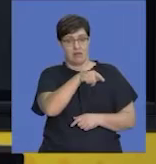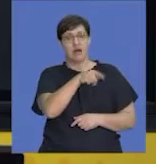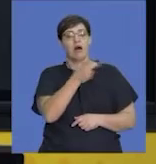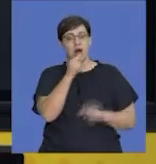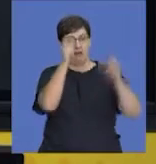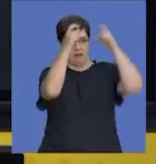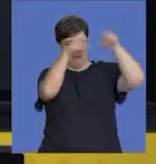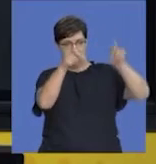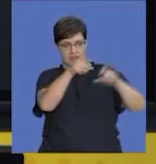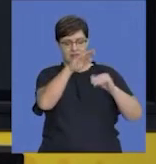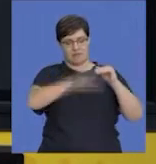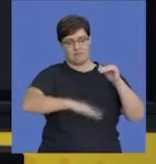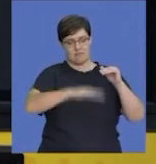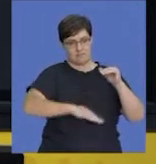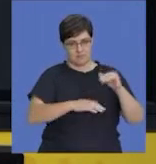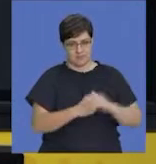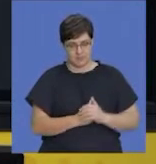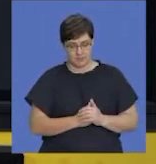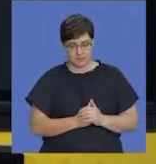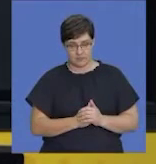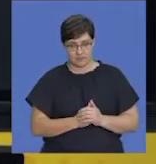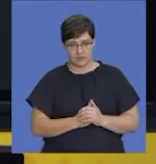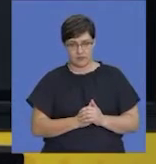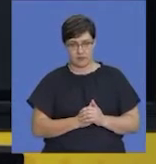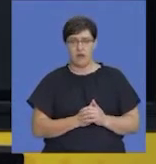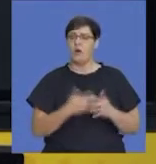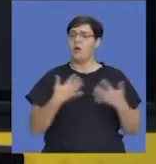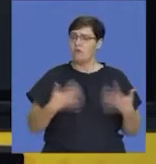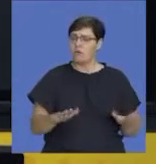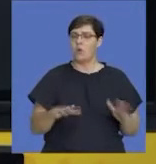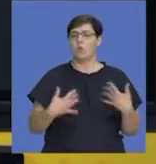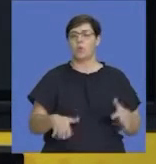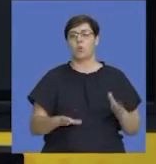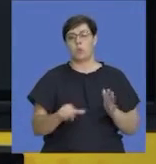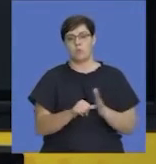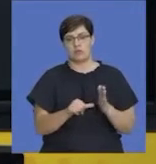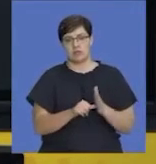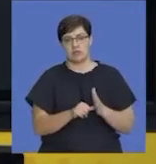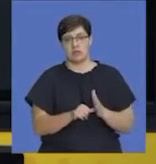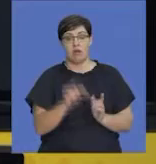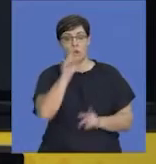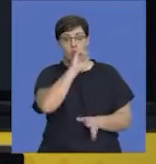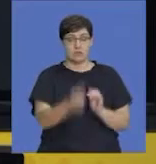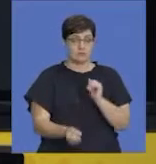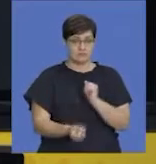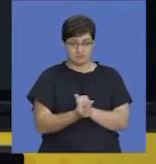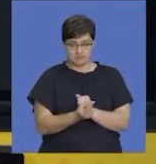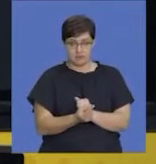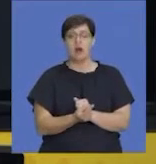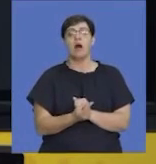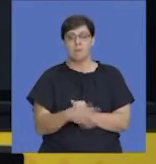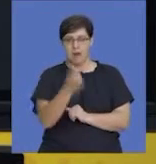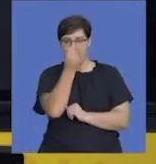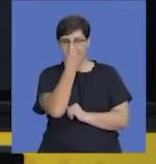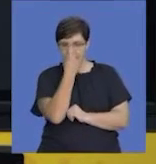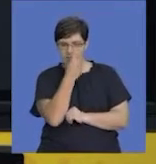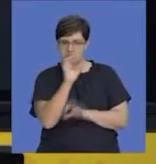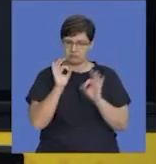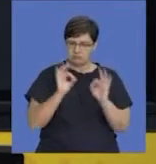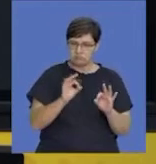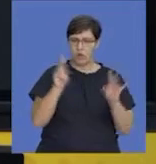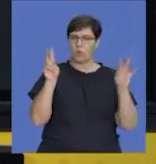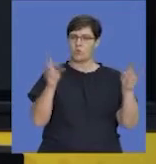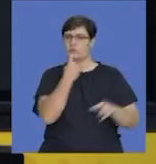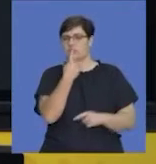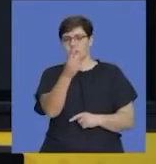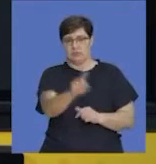words are highlighted at the bottom. It's very important that when we attempt a question of this nature, we actually understand